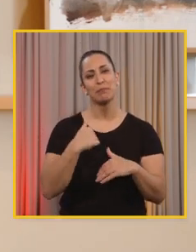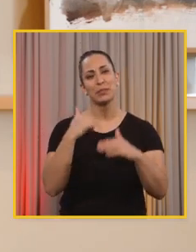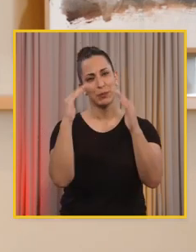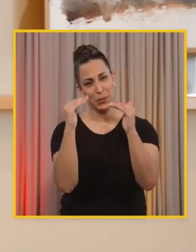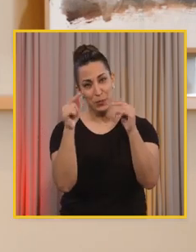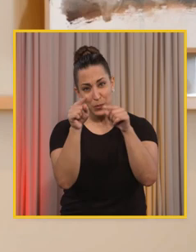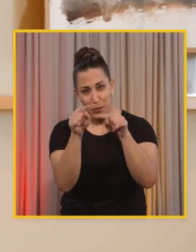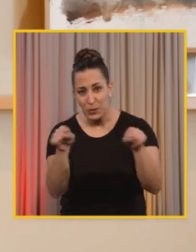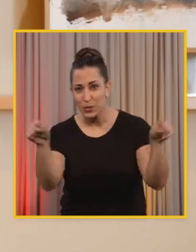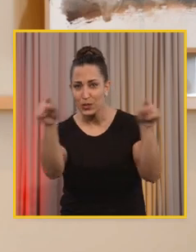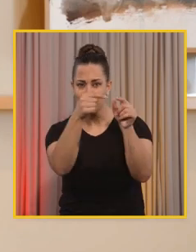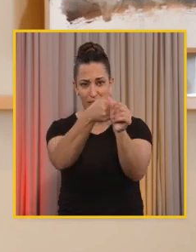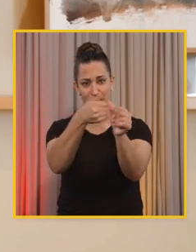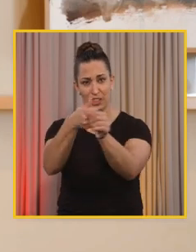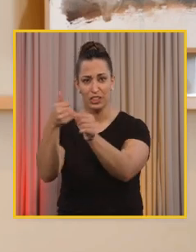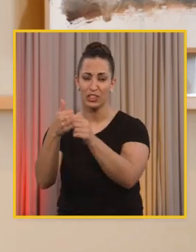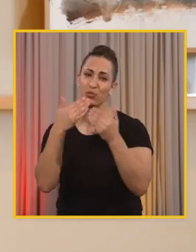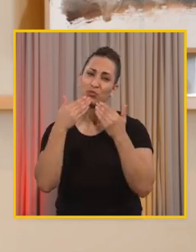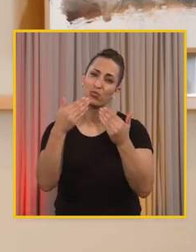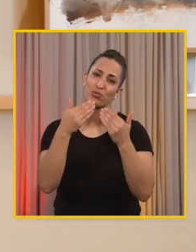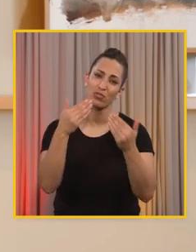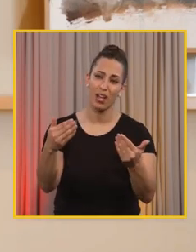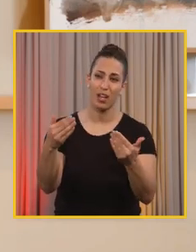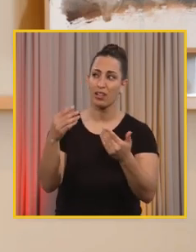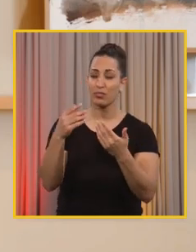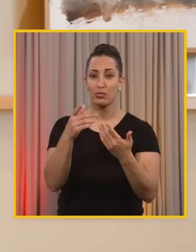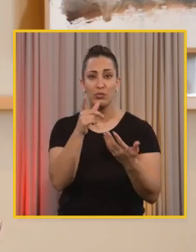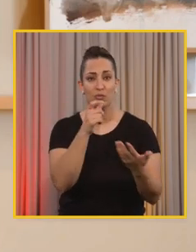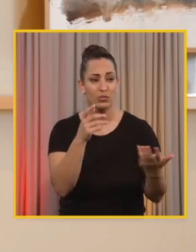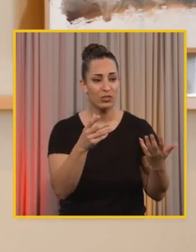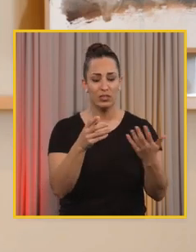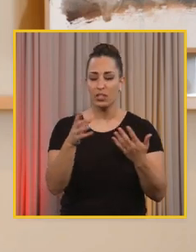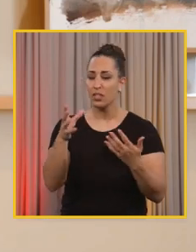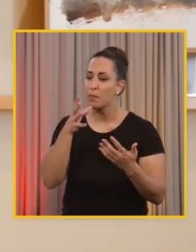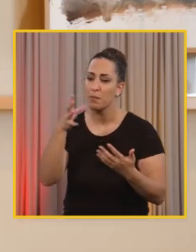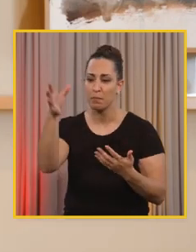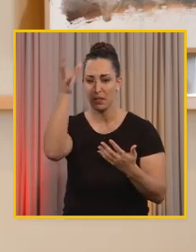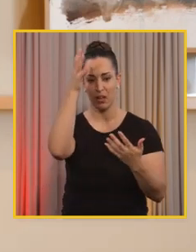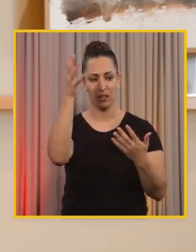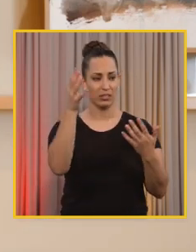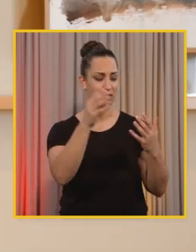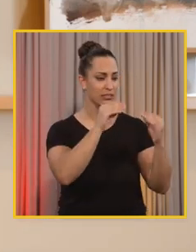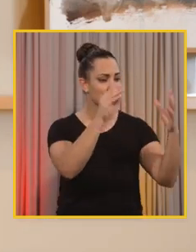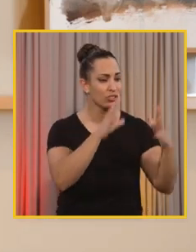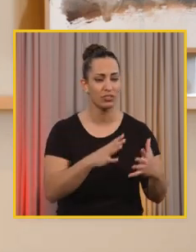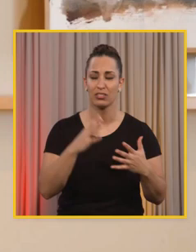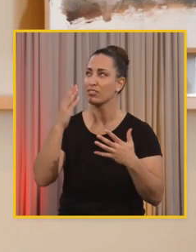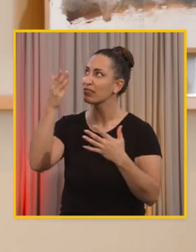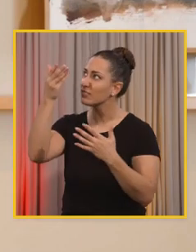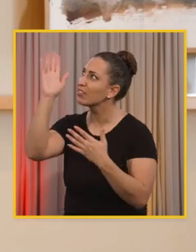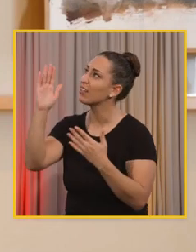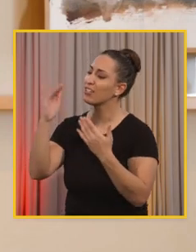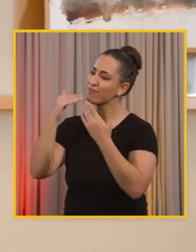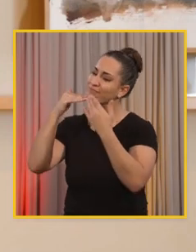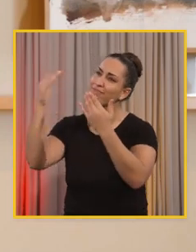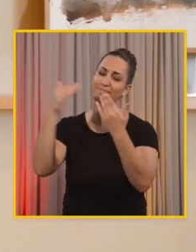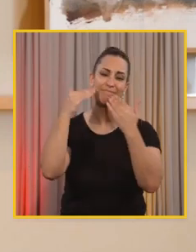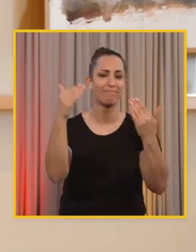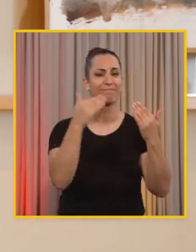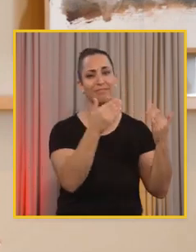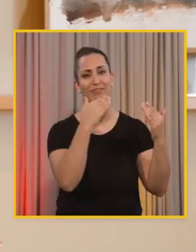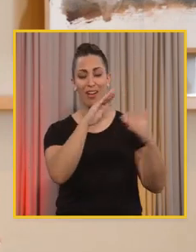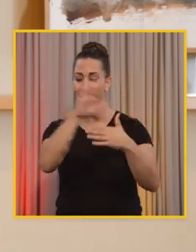show gratitude toward God, your parents, your mentors, and all who have